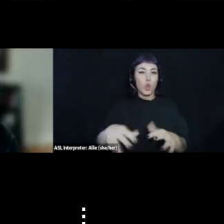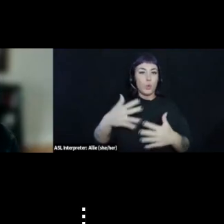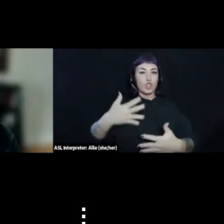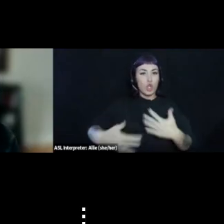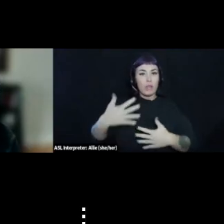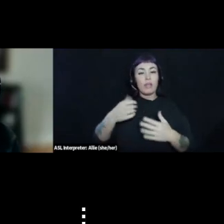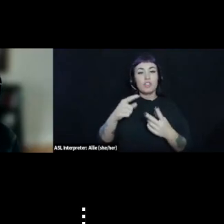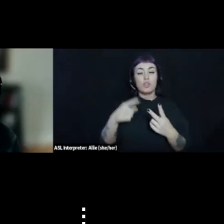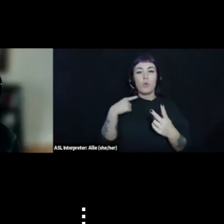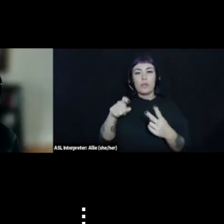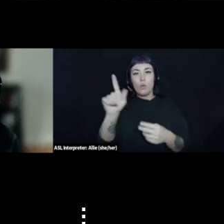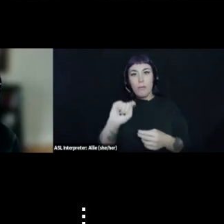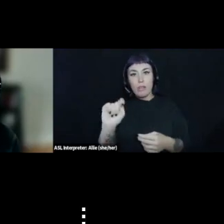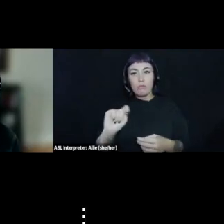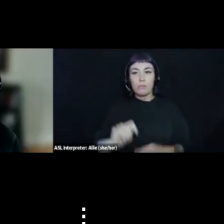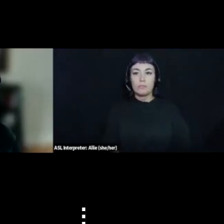the bathroom?